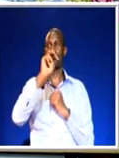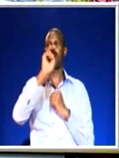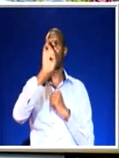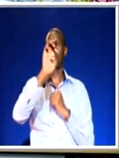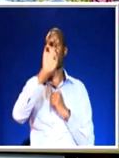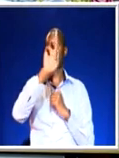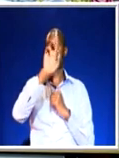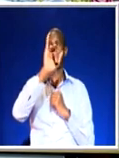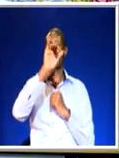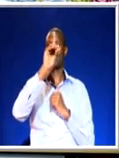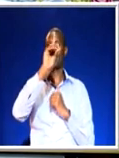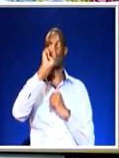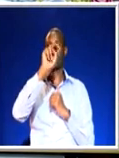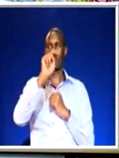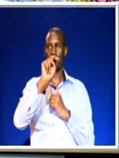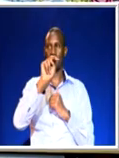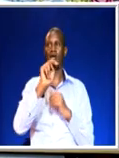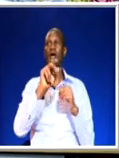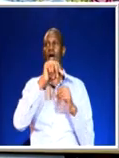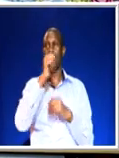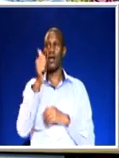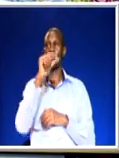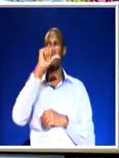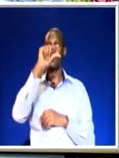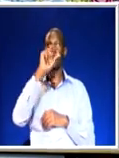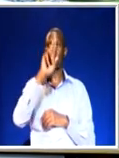Another name is Greenwich meridian.